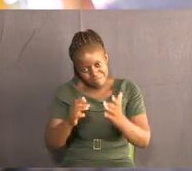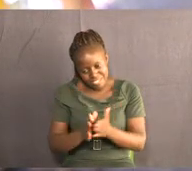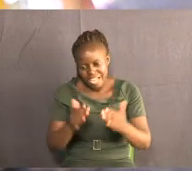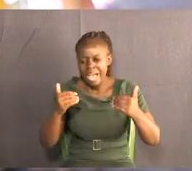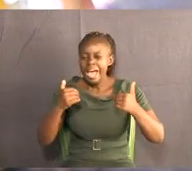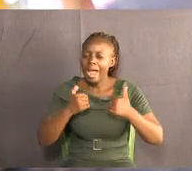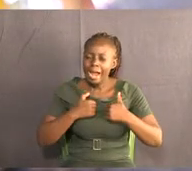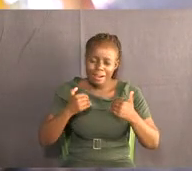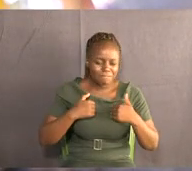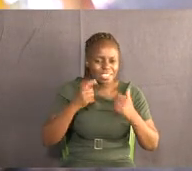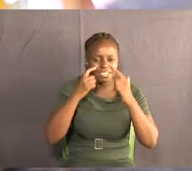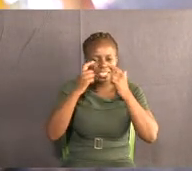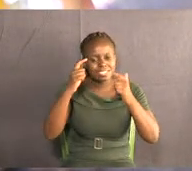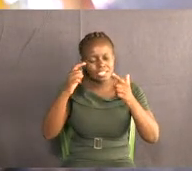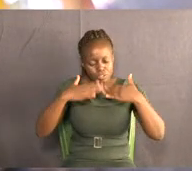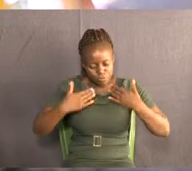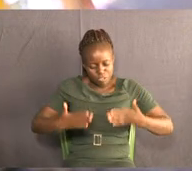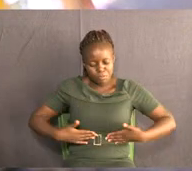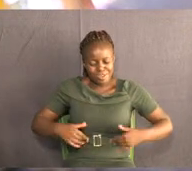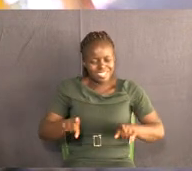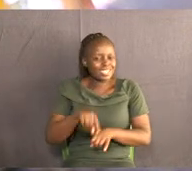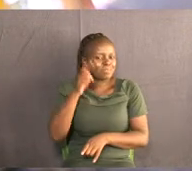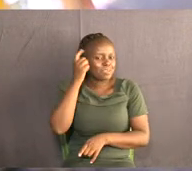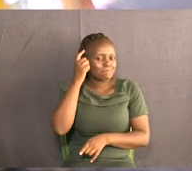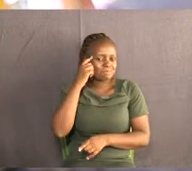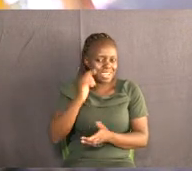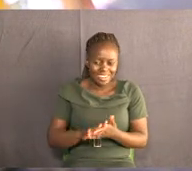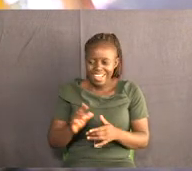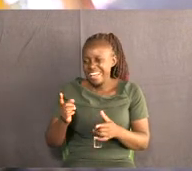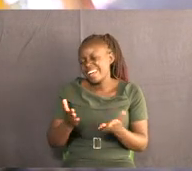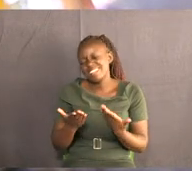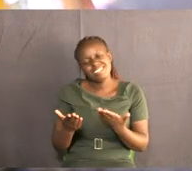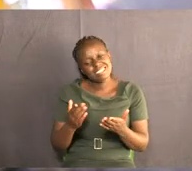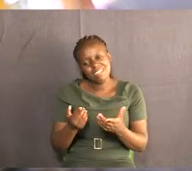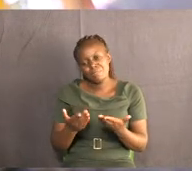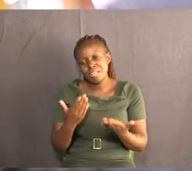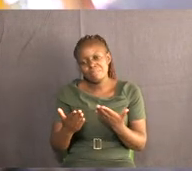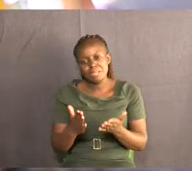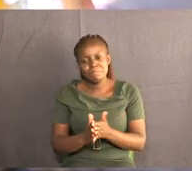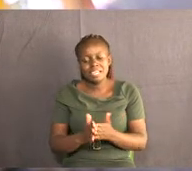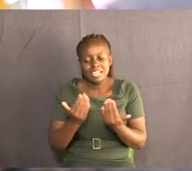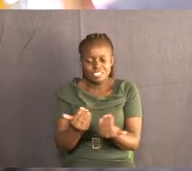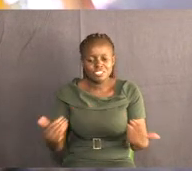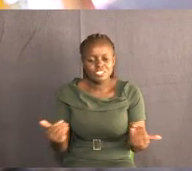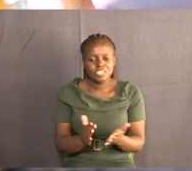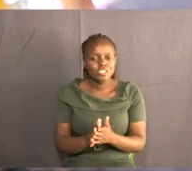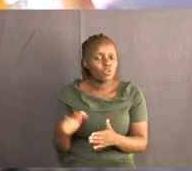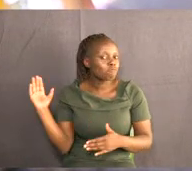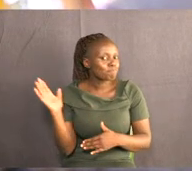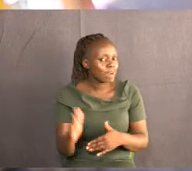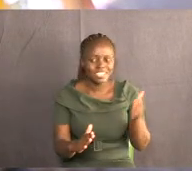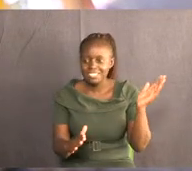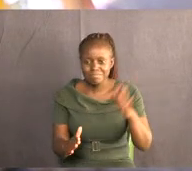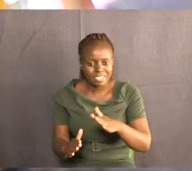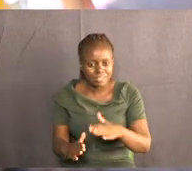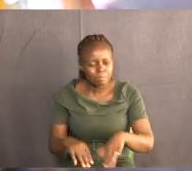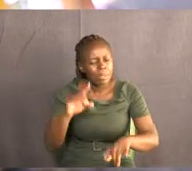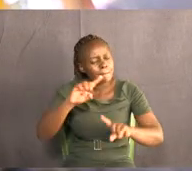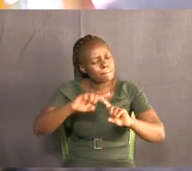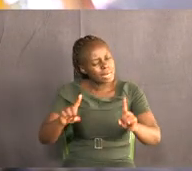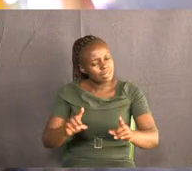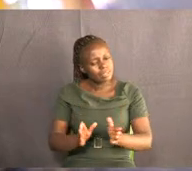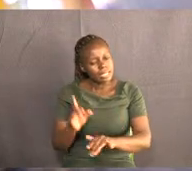of the mind, and were by nature children of wrath, unlike the rest of mankind. When we understand